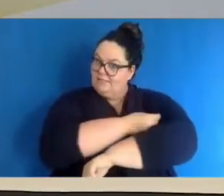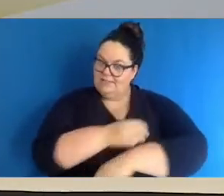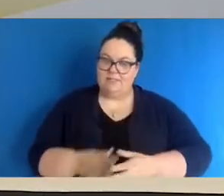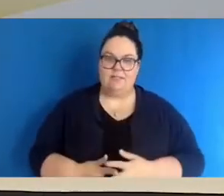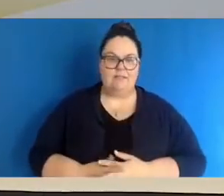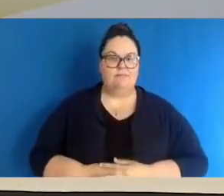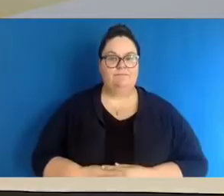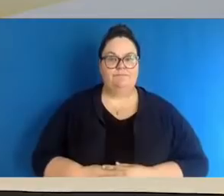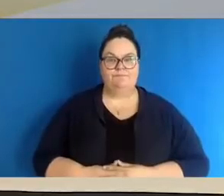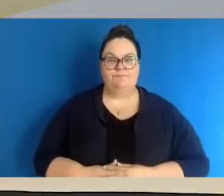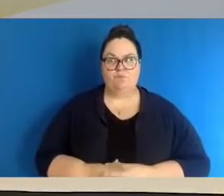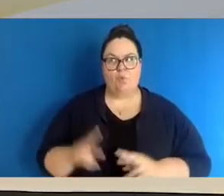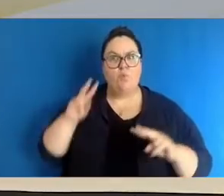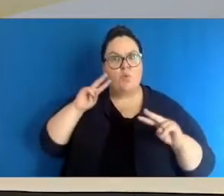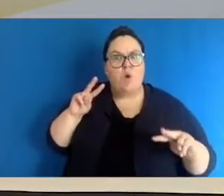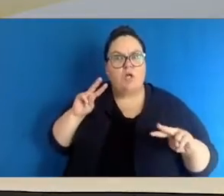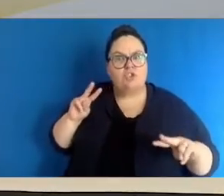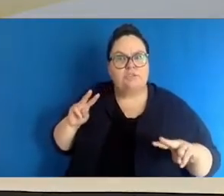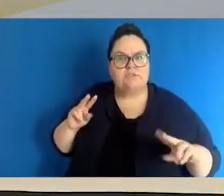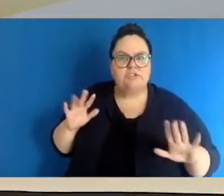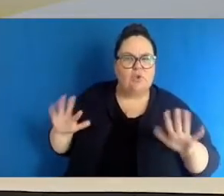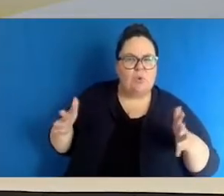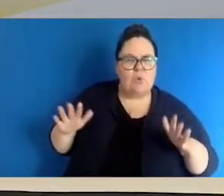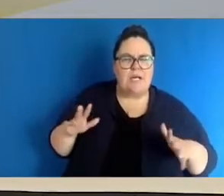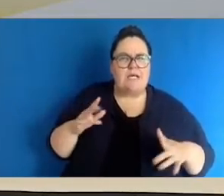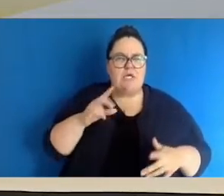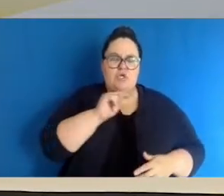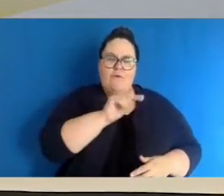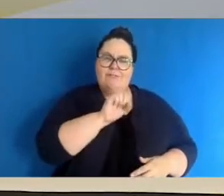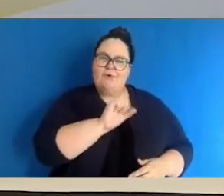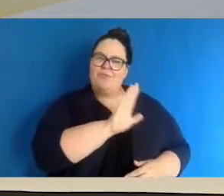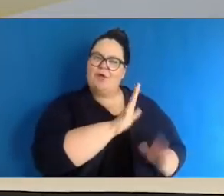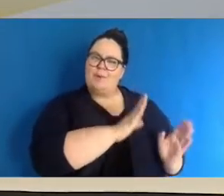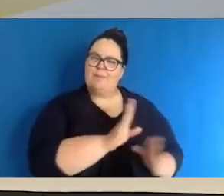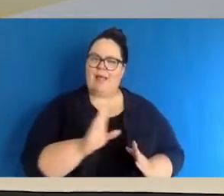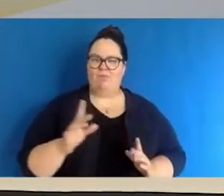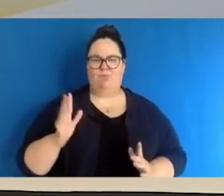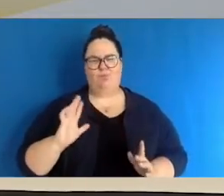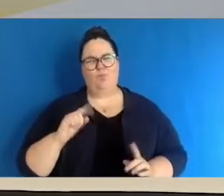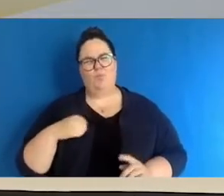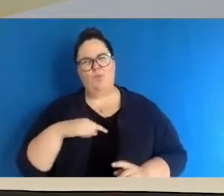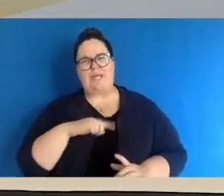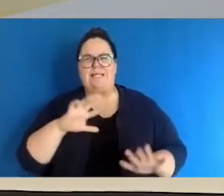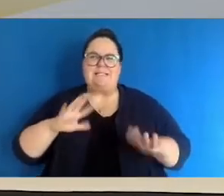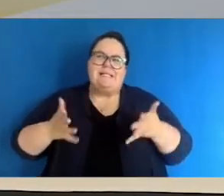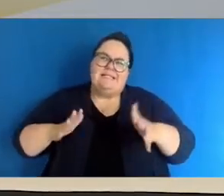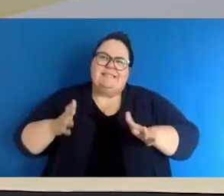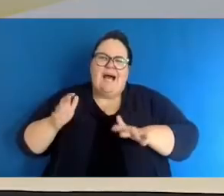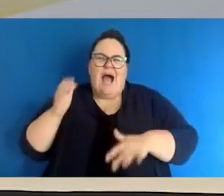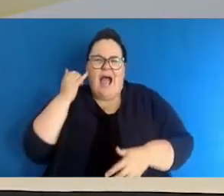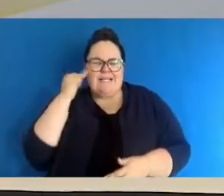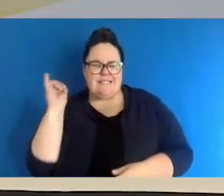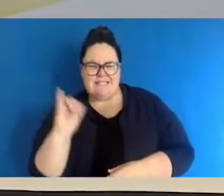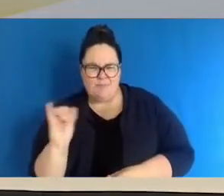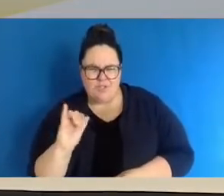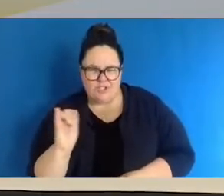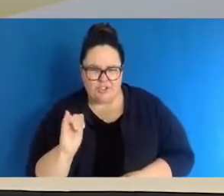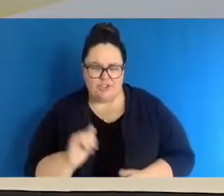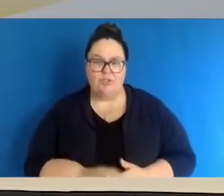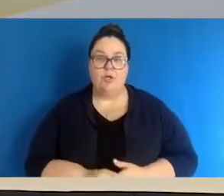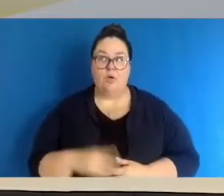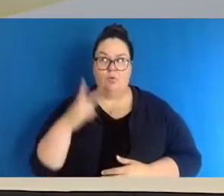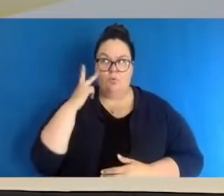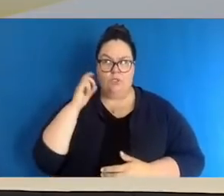And so we are watching. So we've done part of what Nova Scotia has already implemented, but it does certainly, as we see the